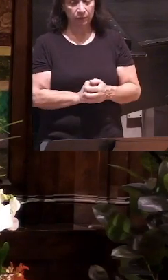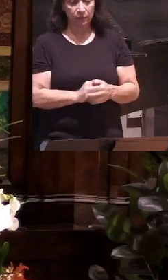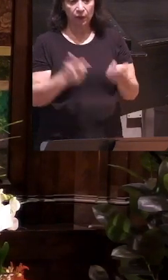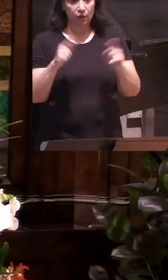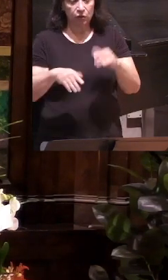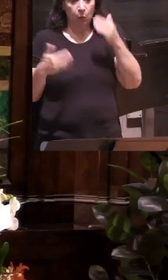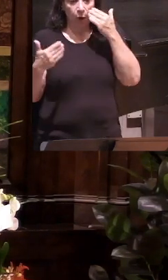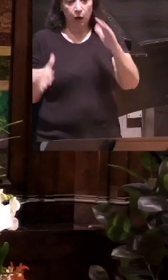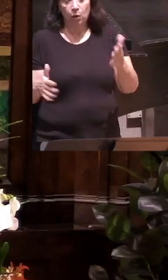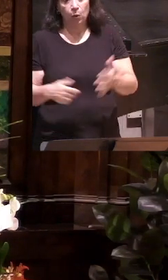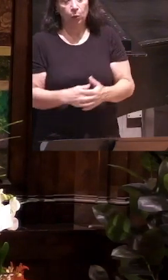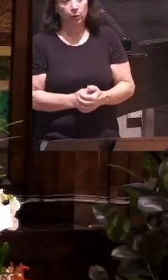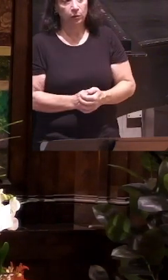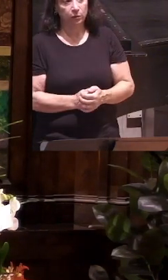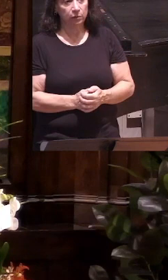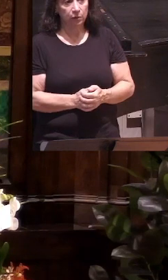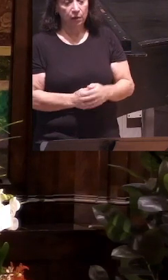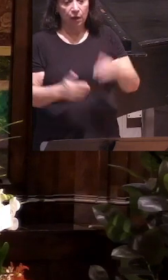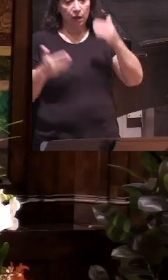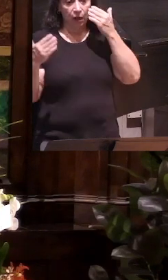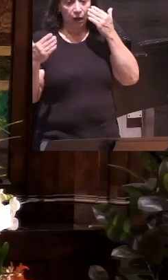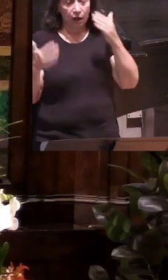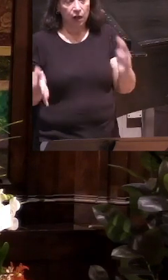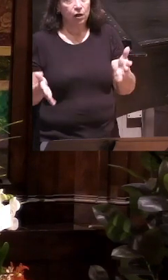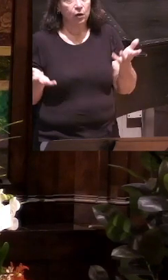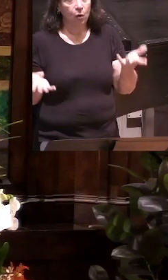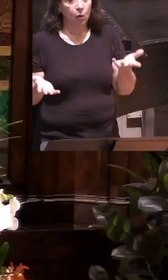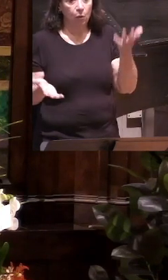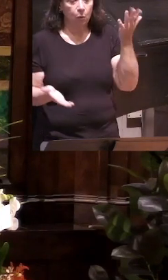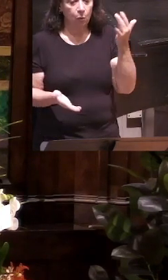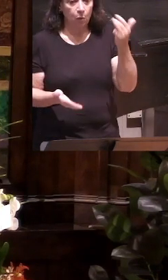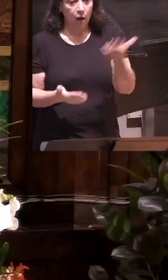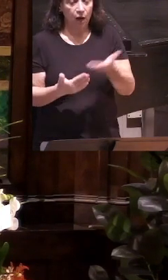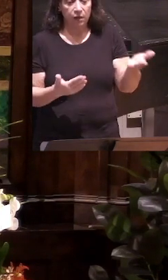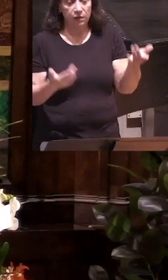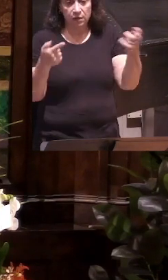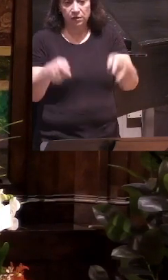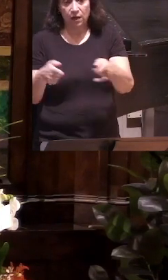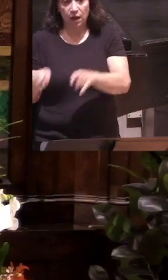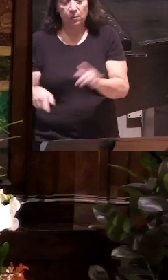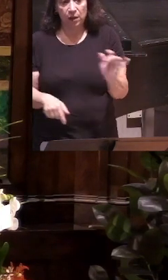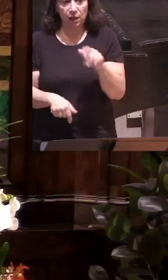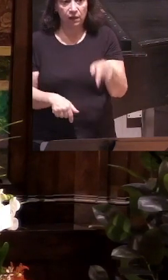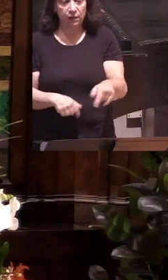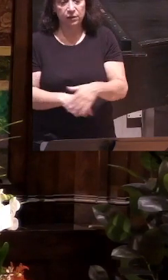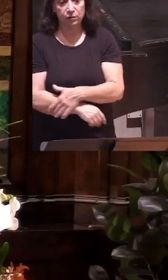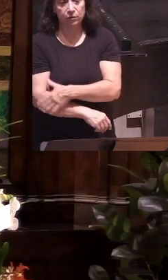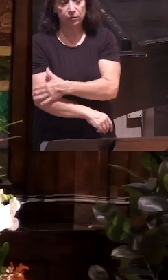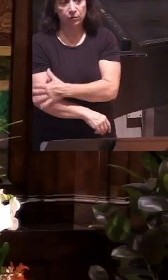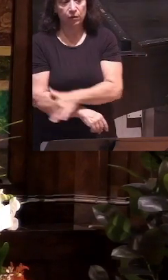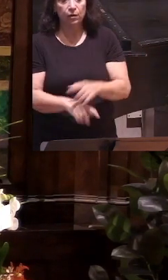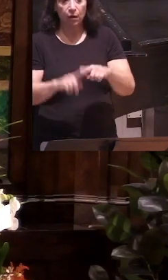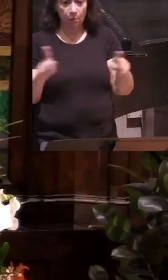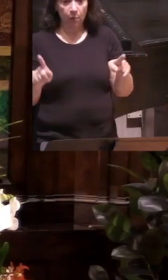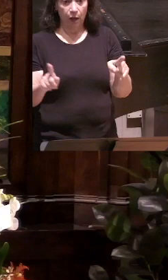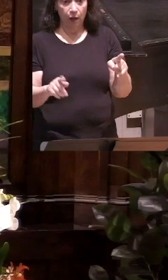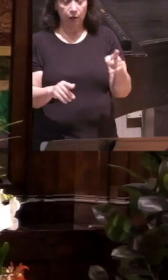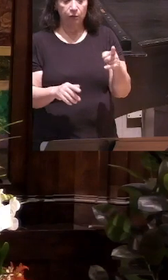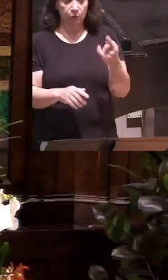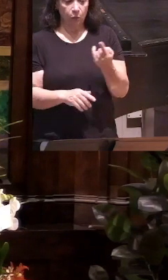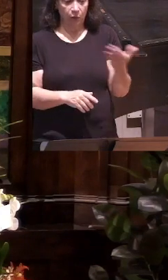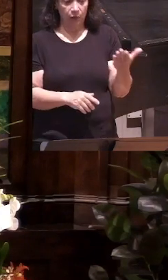So I don't know. I don't know why things like this happen. But what I do